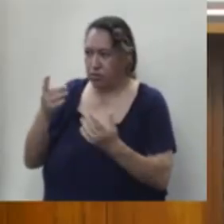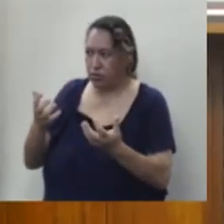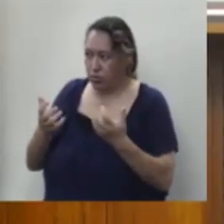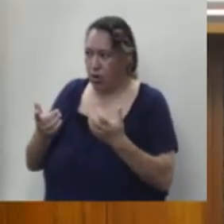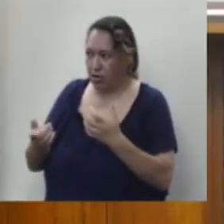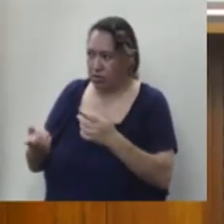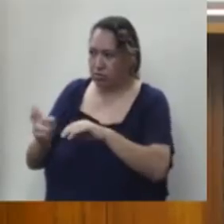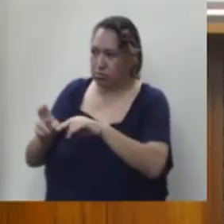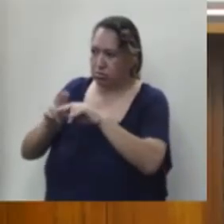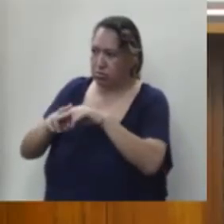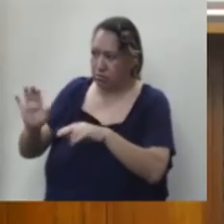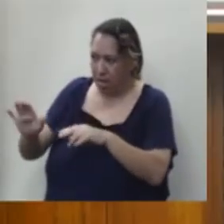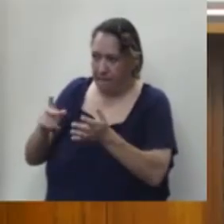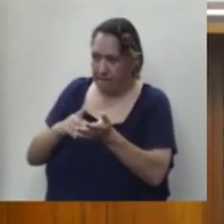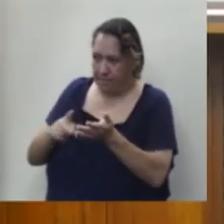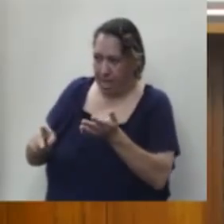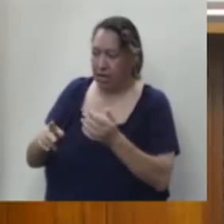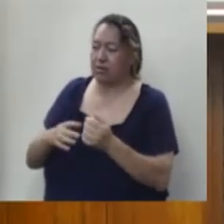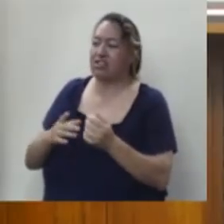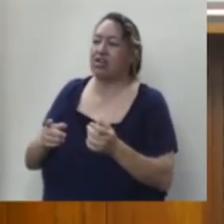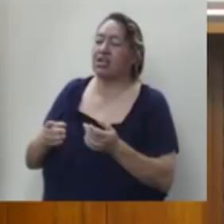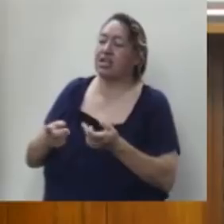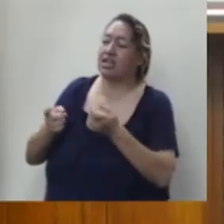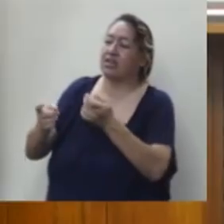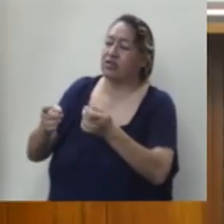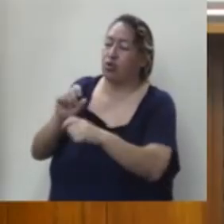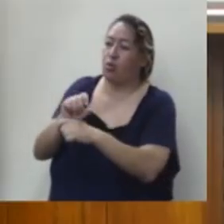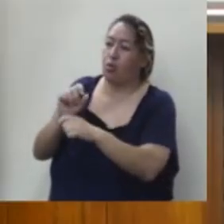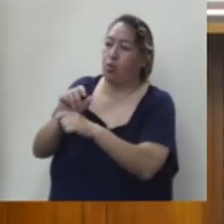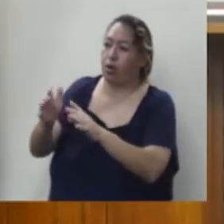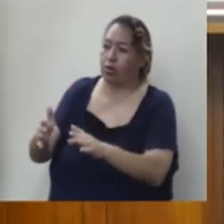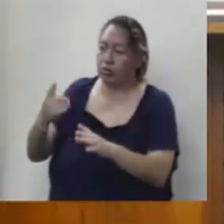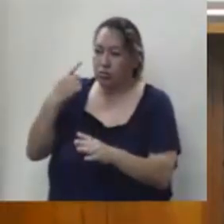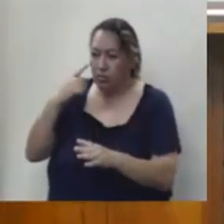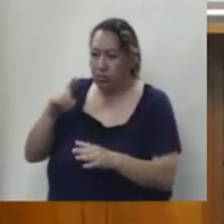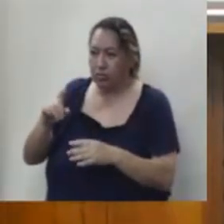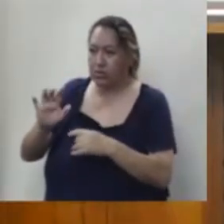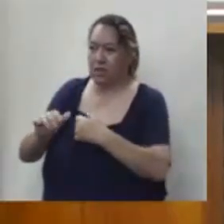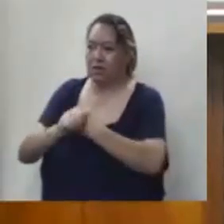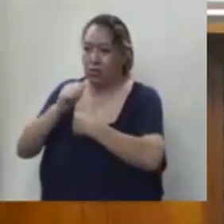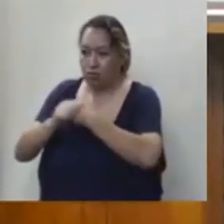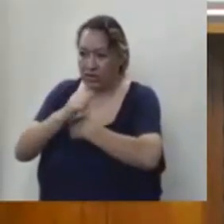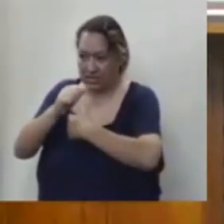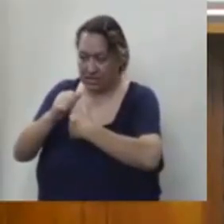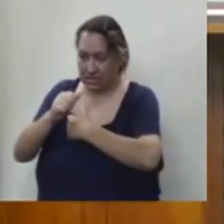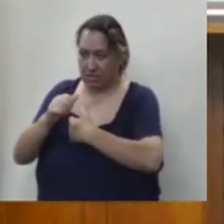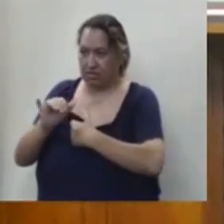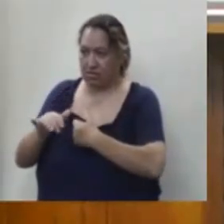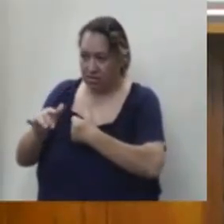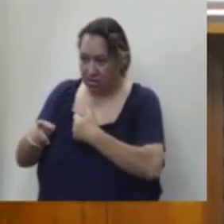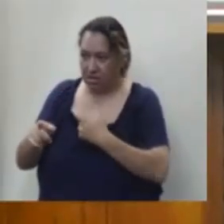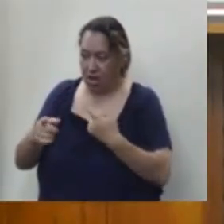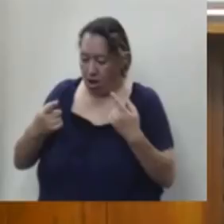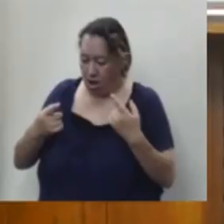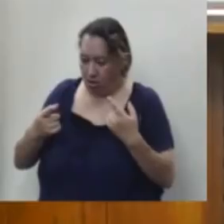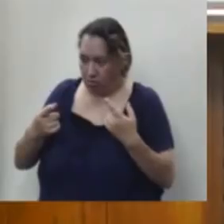They're given to the workers to make up for the risk that they are incurring and they are exposed to out